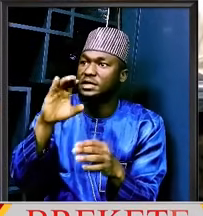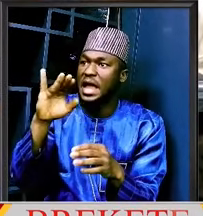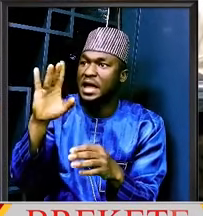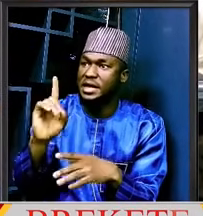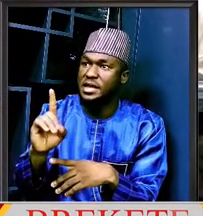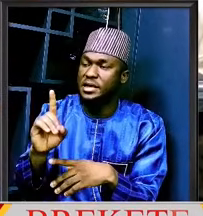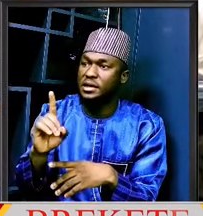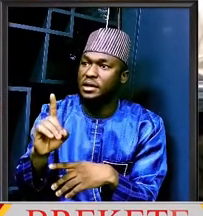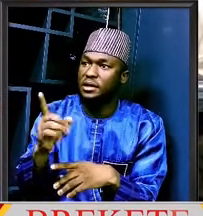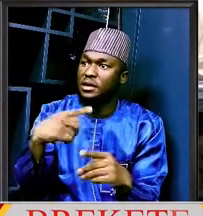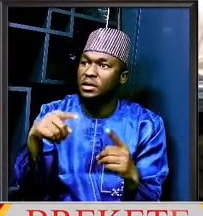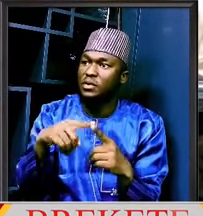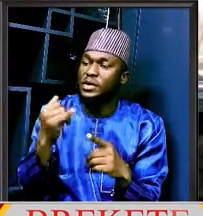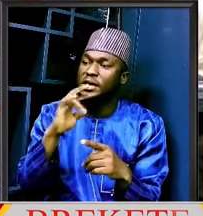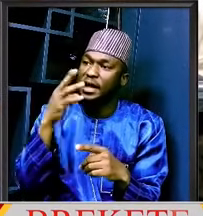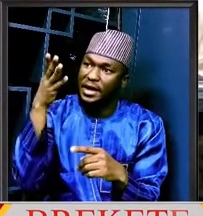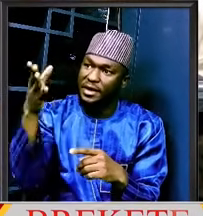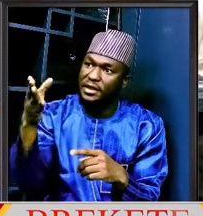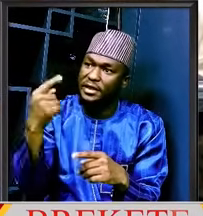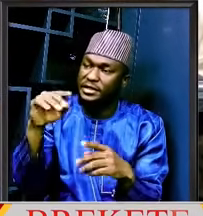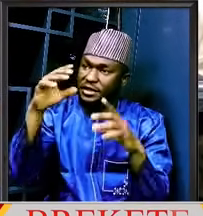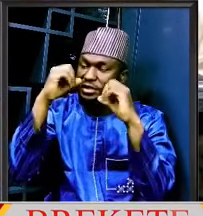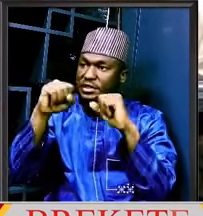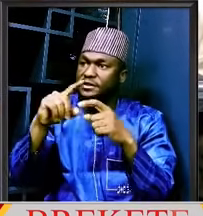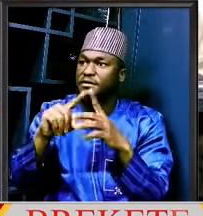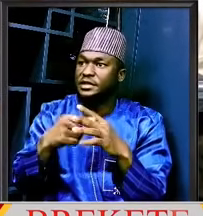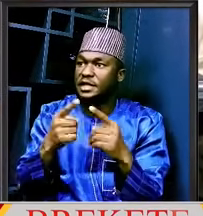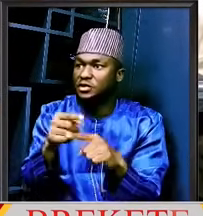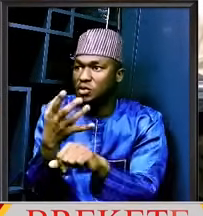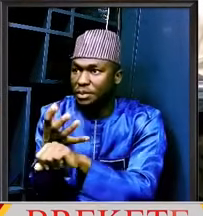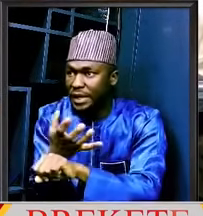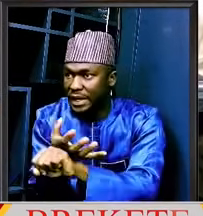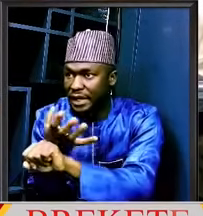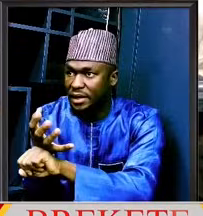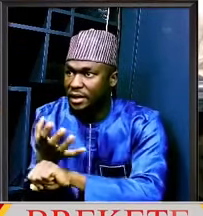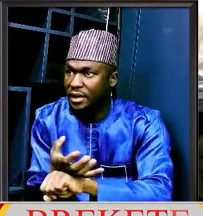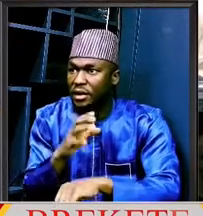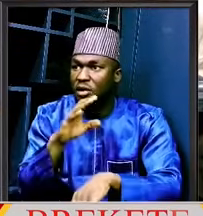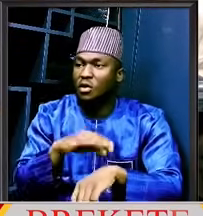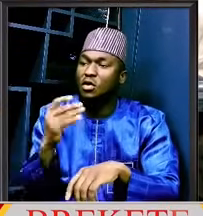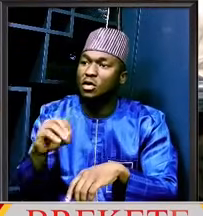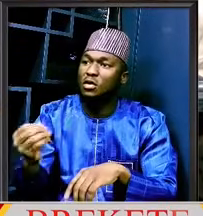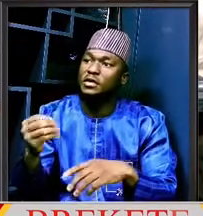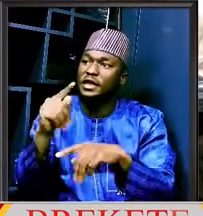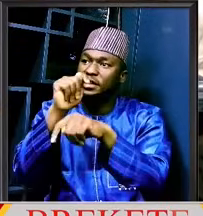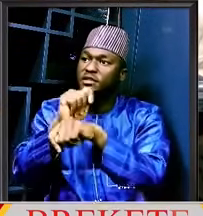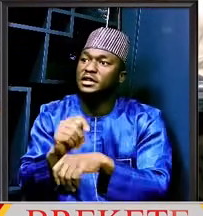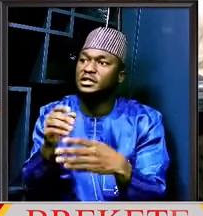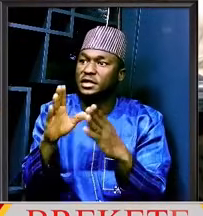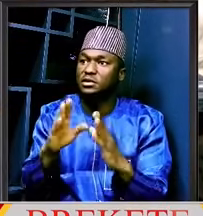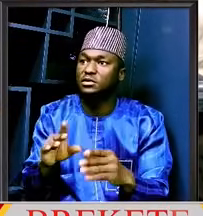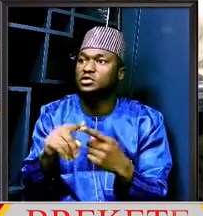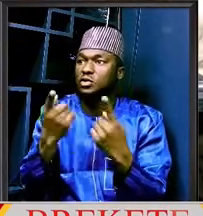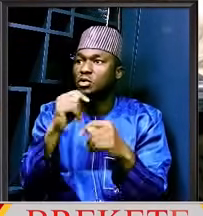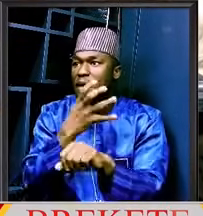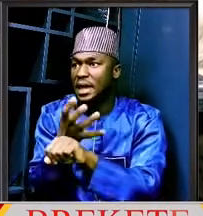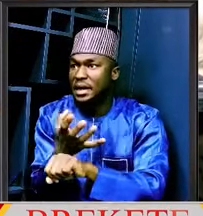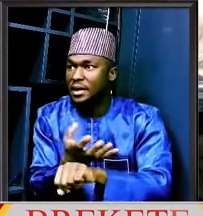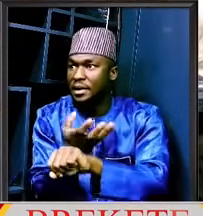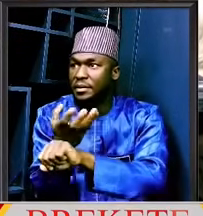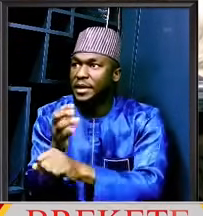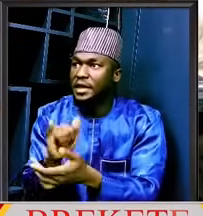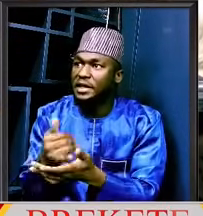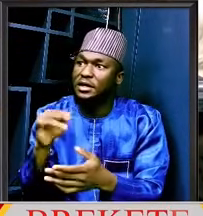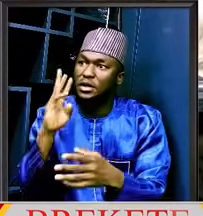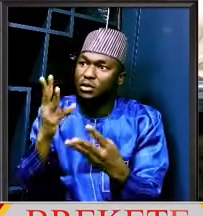morning. So while they were there, the chief started begging, went and called other traditional rulers to come to beg that they want to go and settle